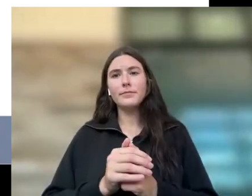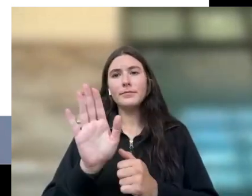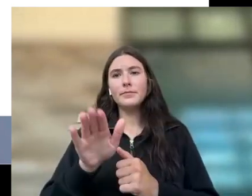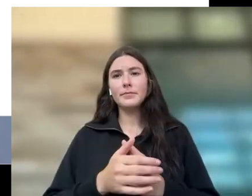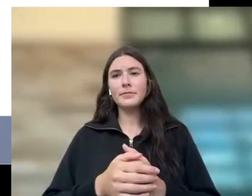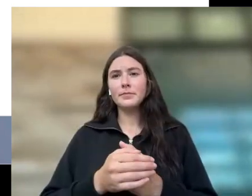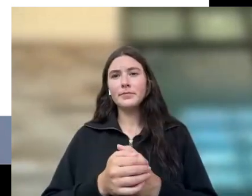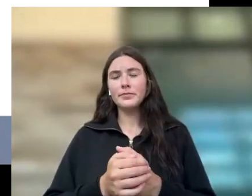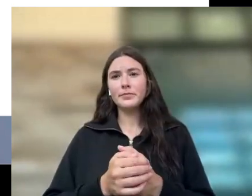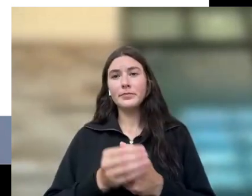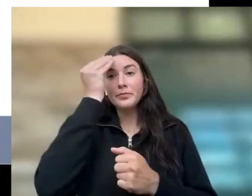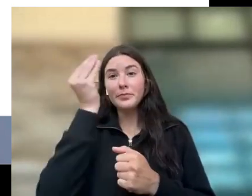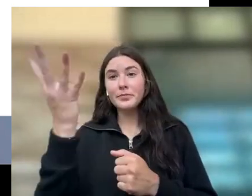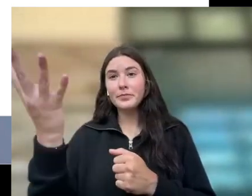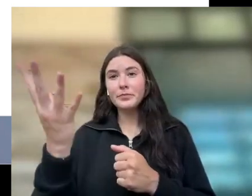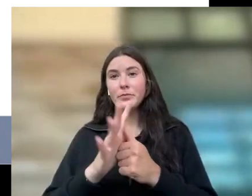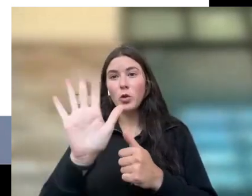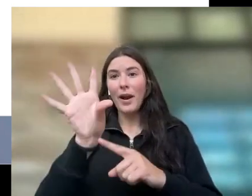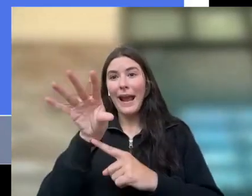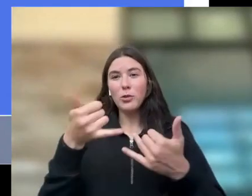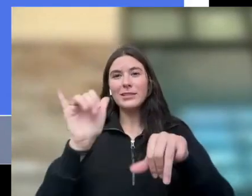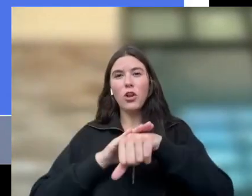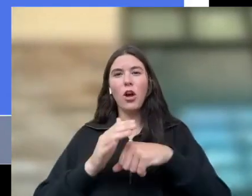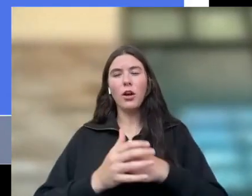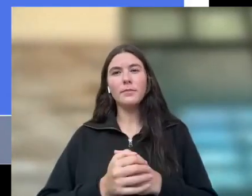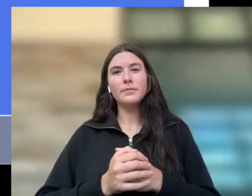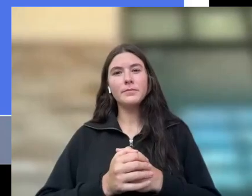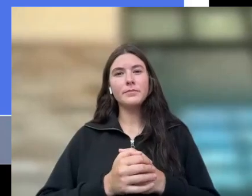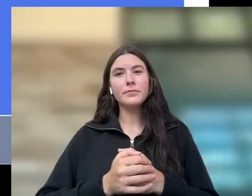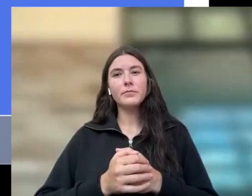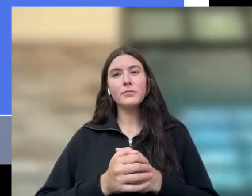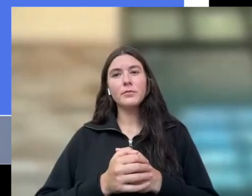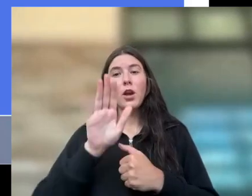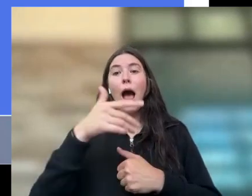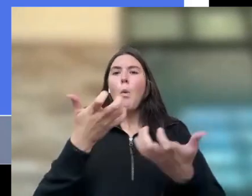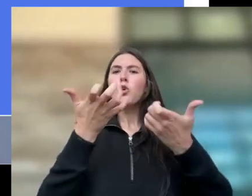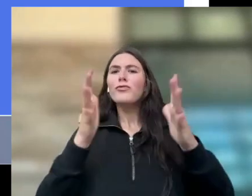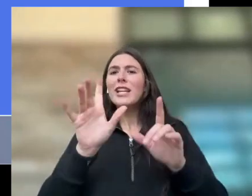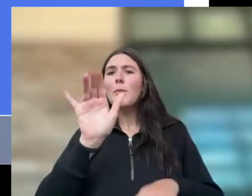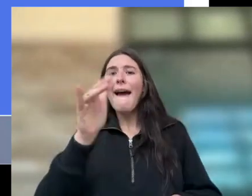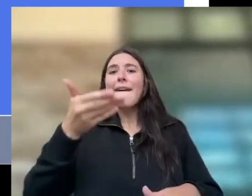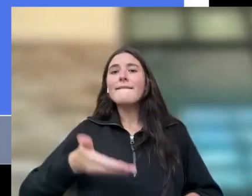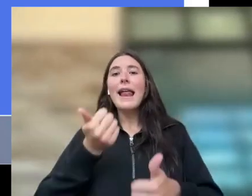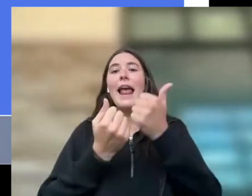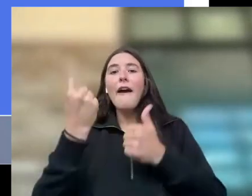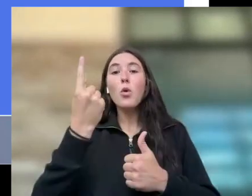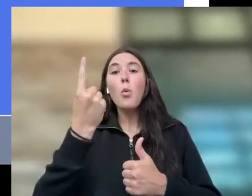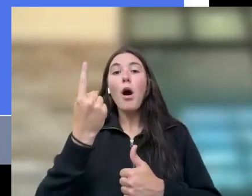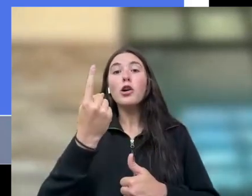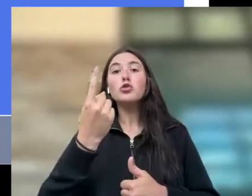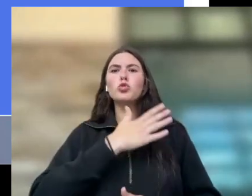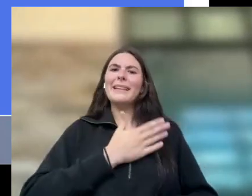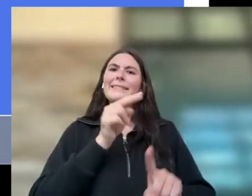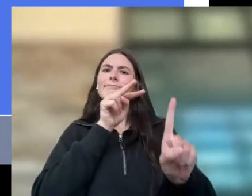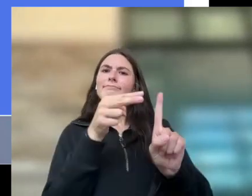you, but the tool is not the skill. And I want to finish by inviting everyone to join us at the AI in